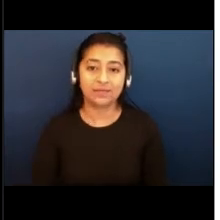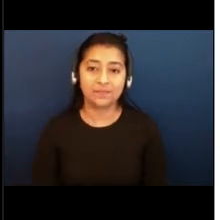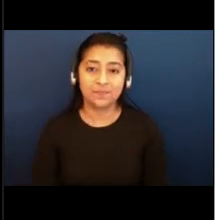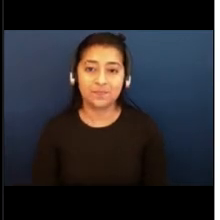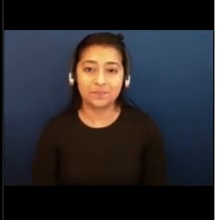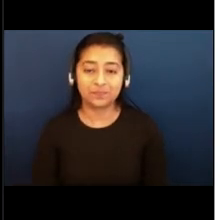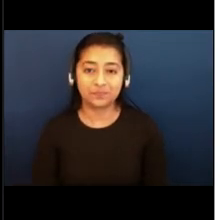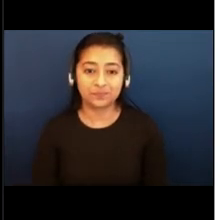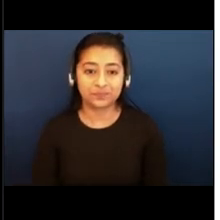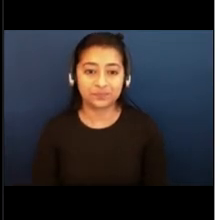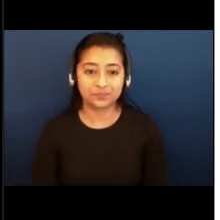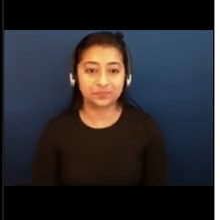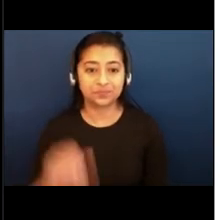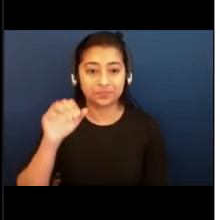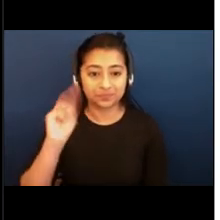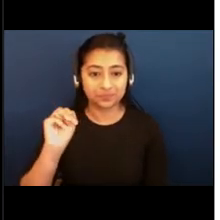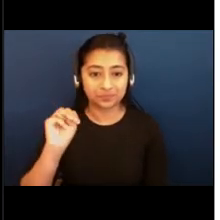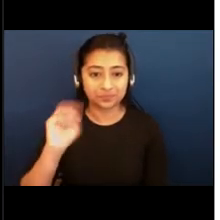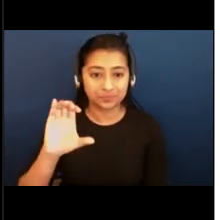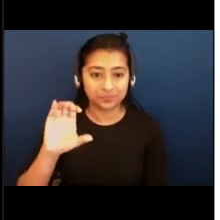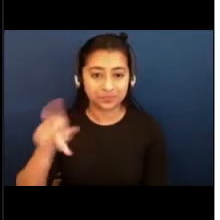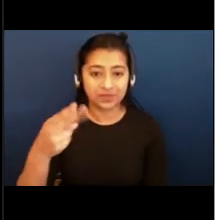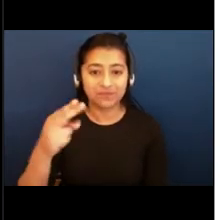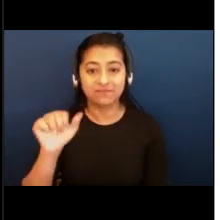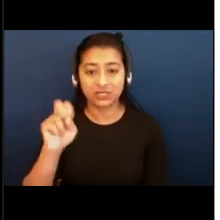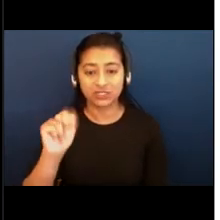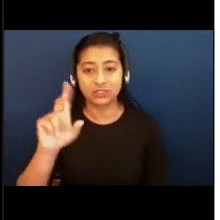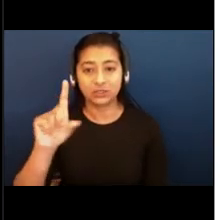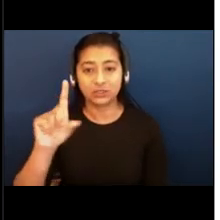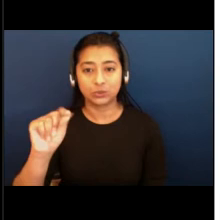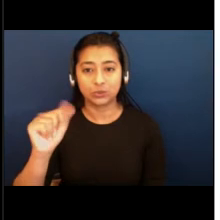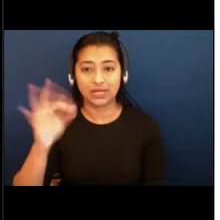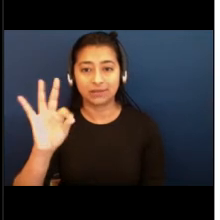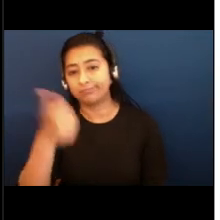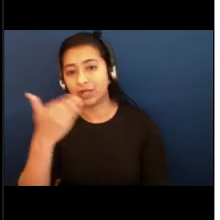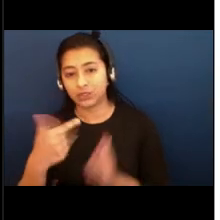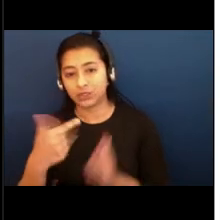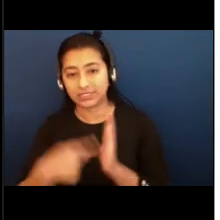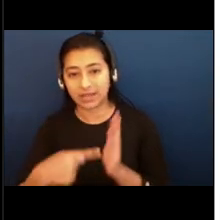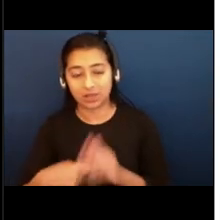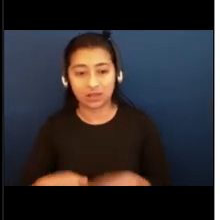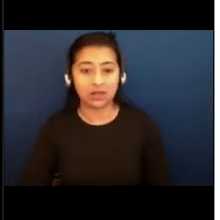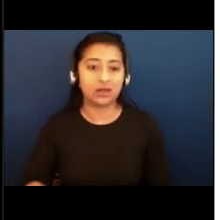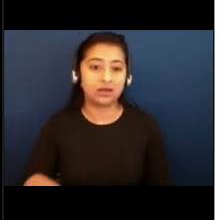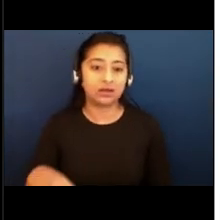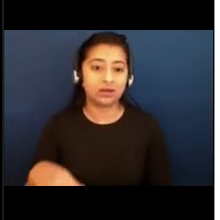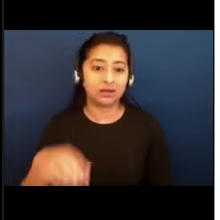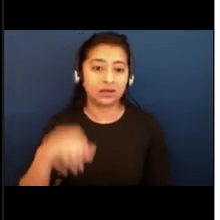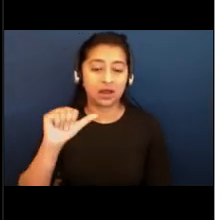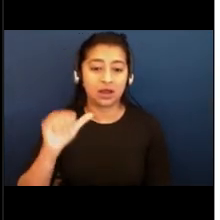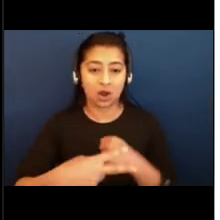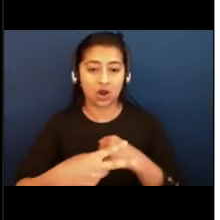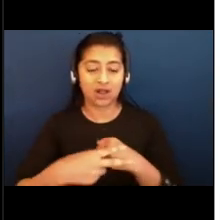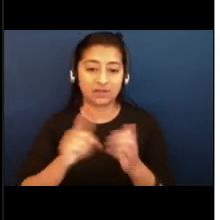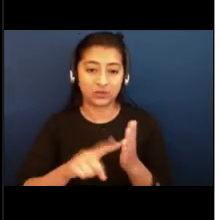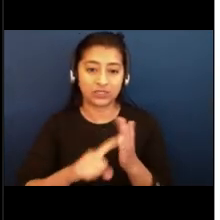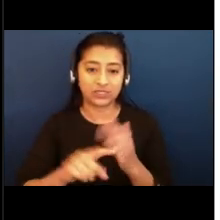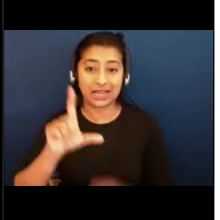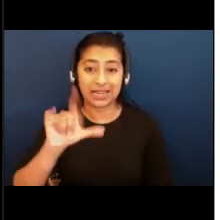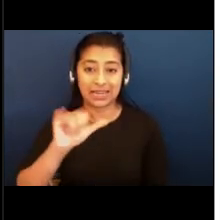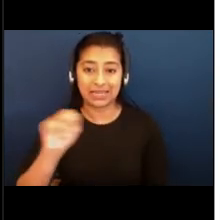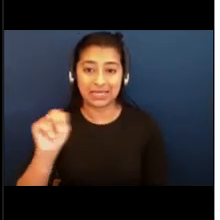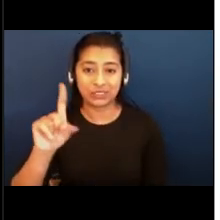Of McPherson 2019 is also another example. Archival research, Mary Lynn 2014, that's another paper